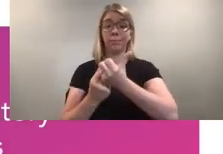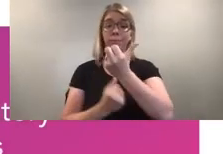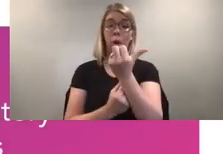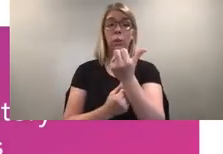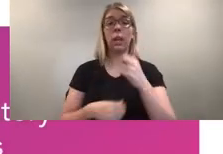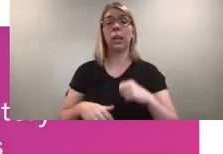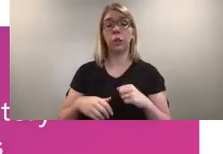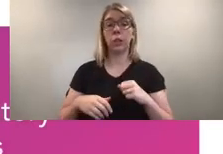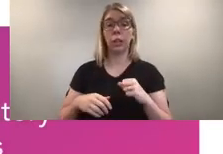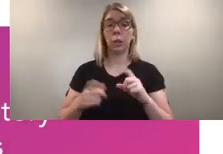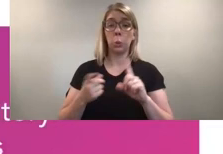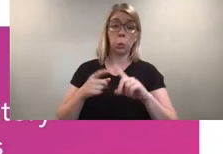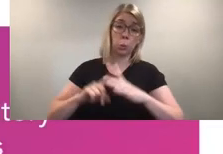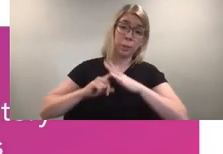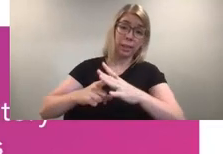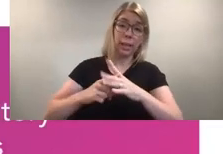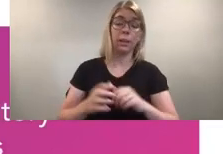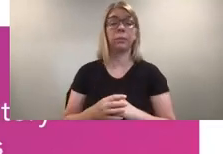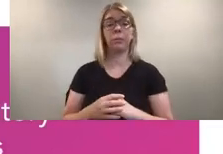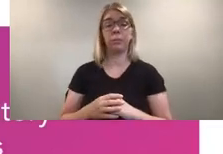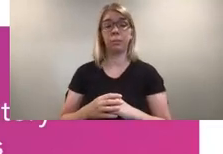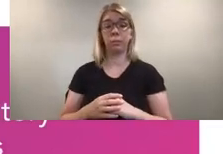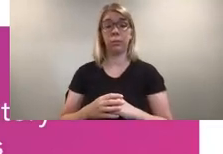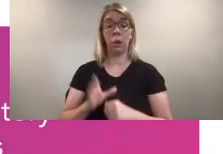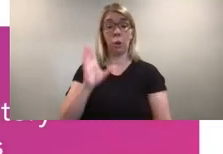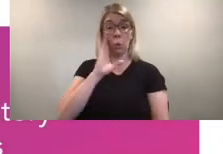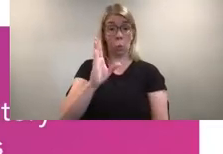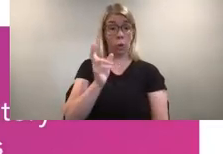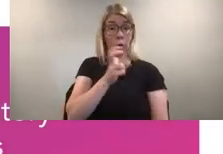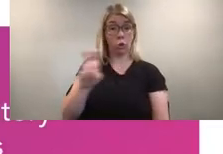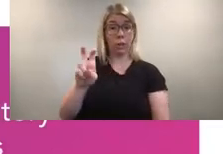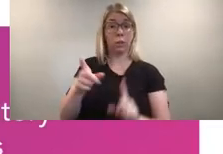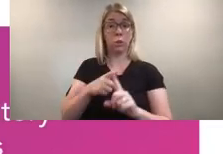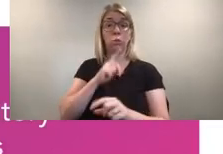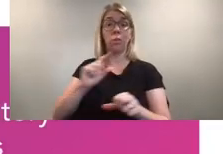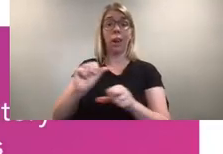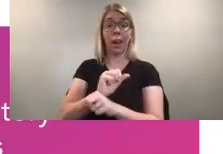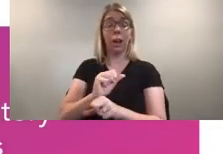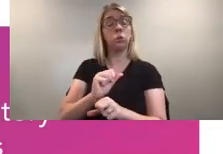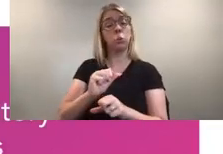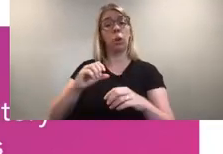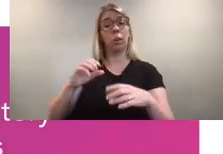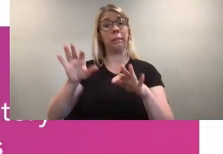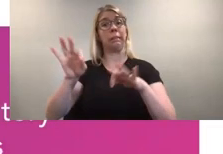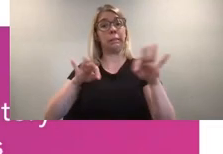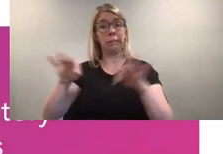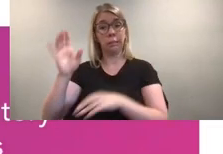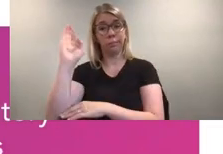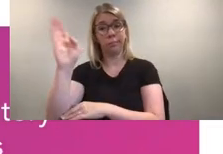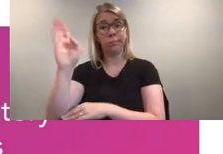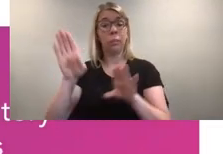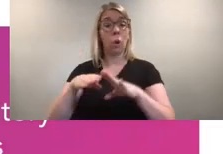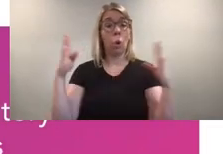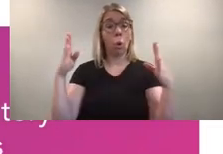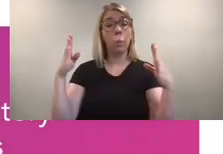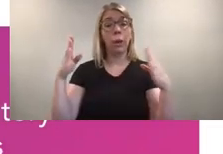on the same page. We're going to be transitioning into the actual Intro to Open Pedagogy workshop that was designed for